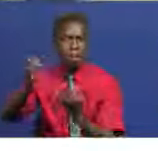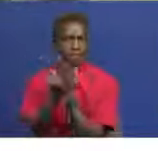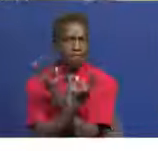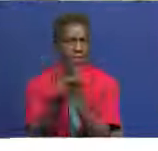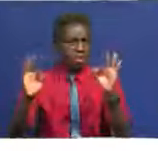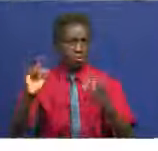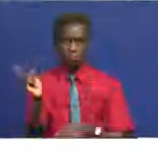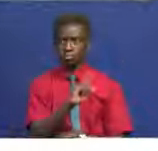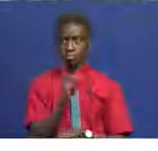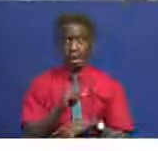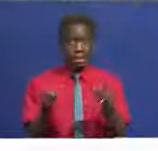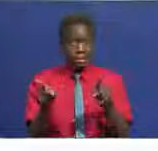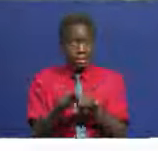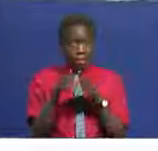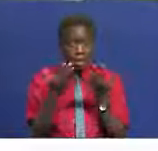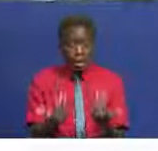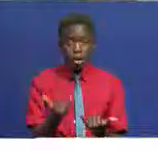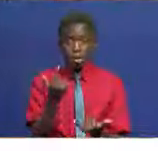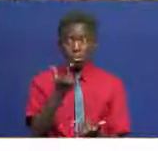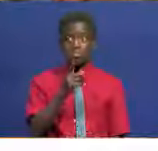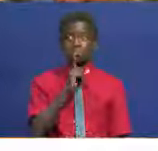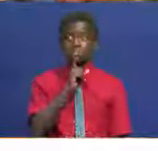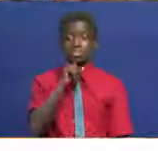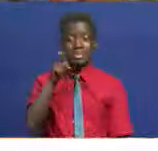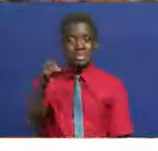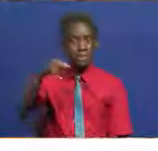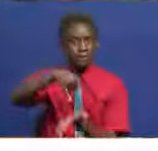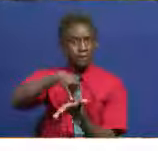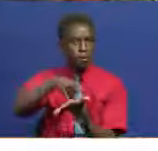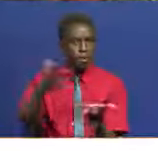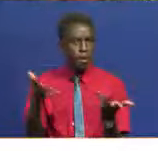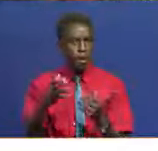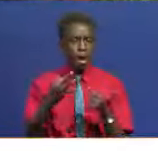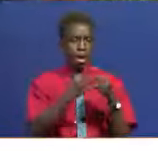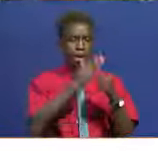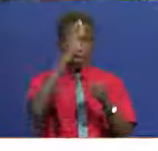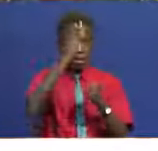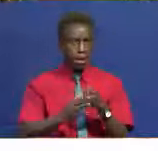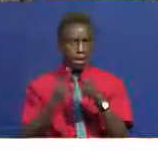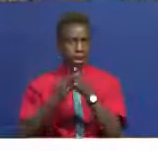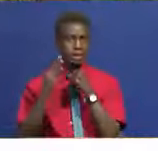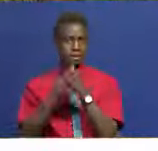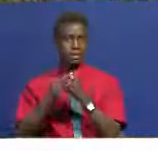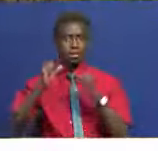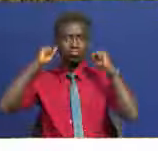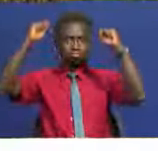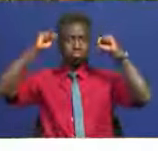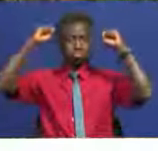alleged involvement in the Nane Nane protest on 8th of August. On the day of the protest, police raided his